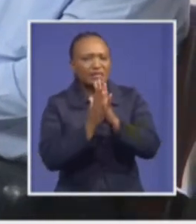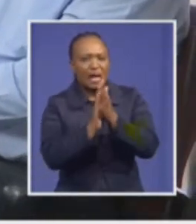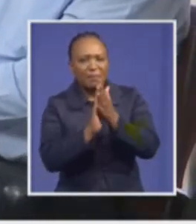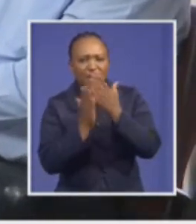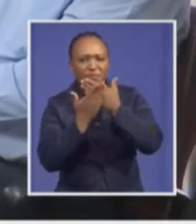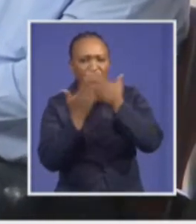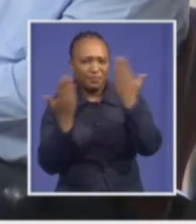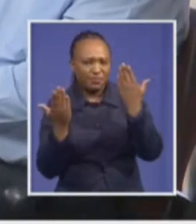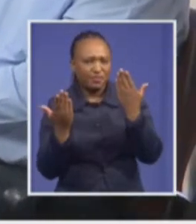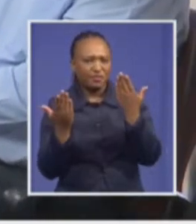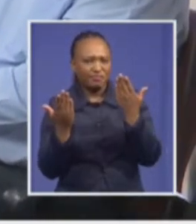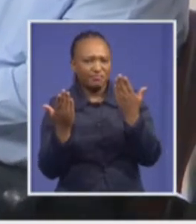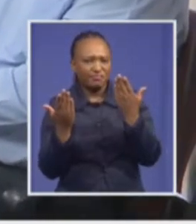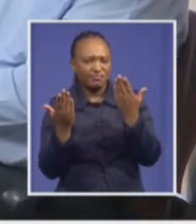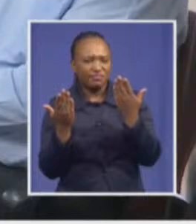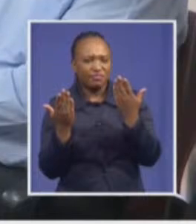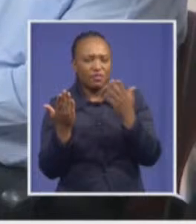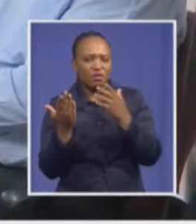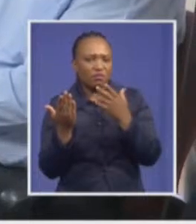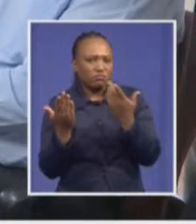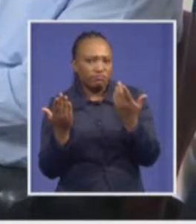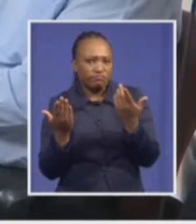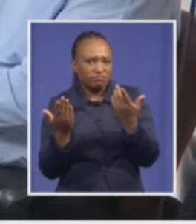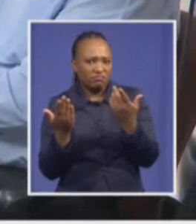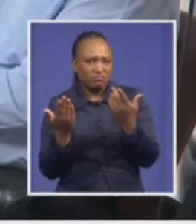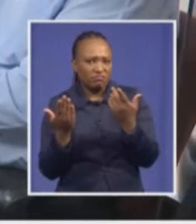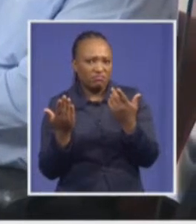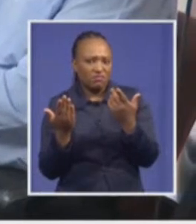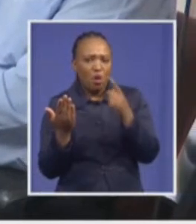etc., or even a reputational issue.